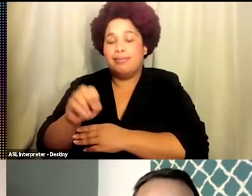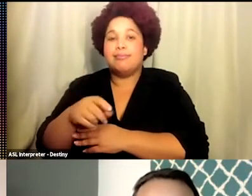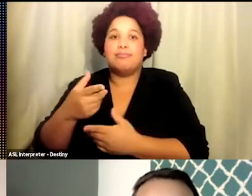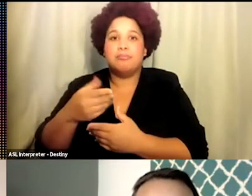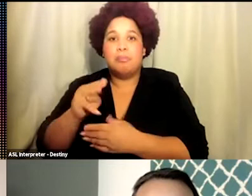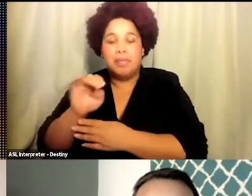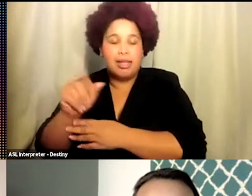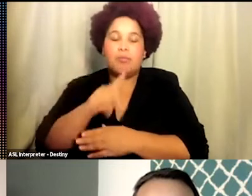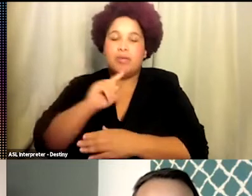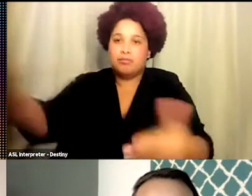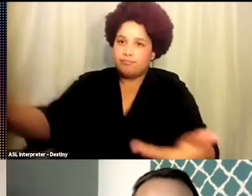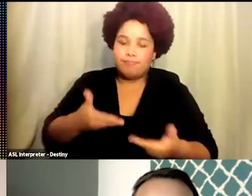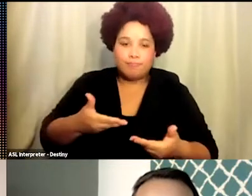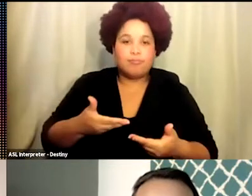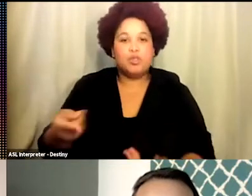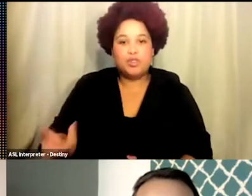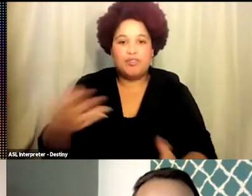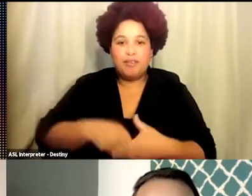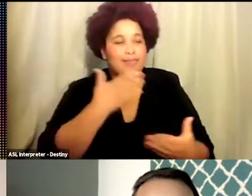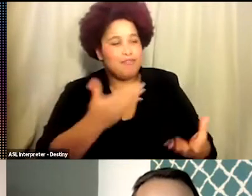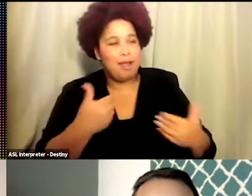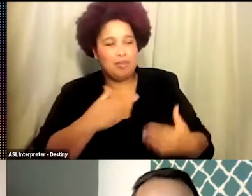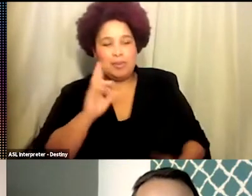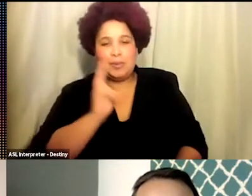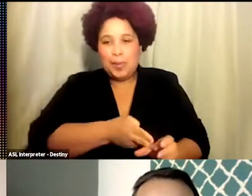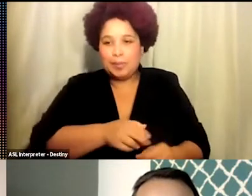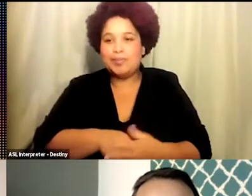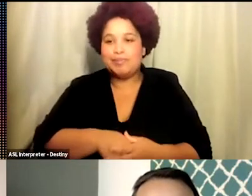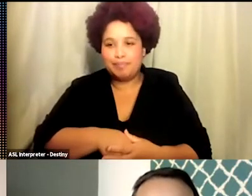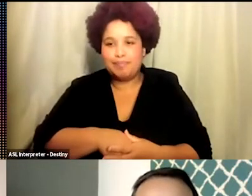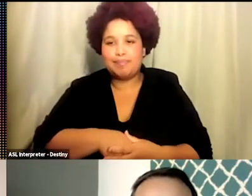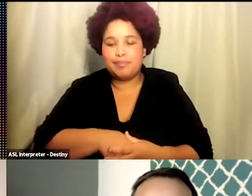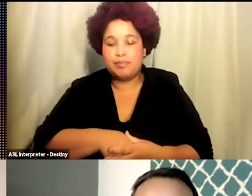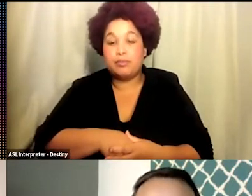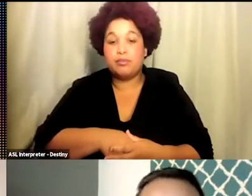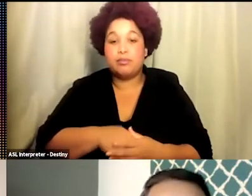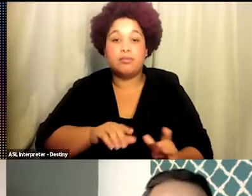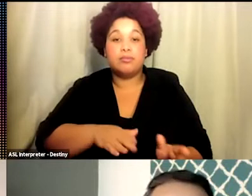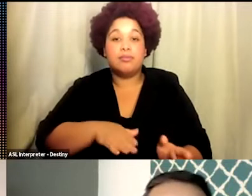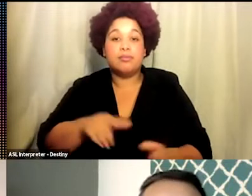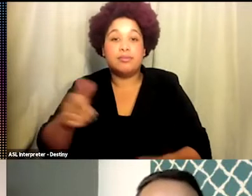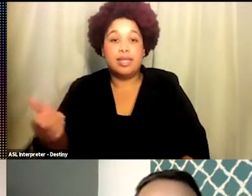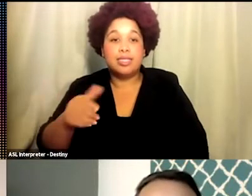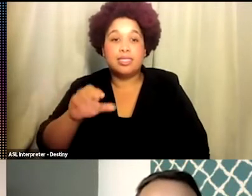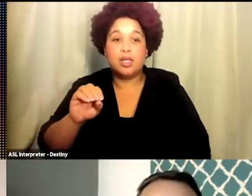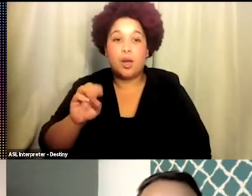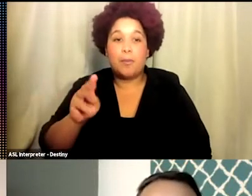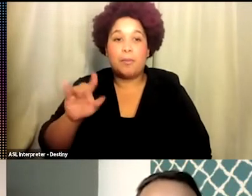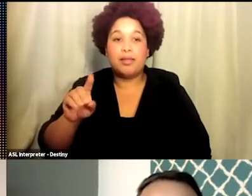Chehlaouhi. Hey, thank you so much for having me. Next up is Omid Abtahi. Omid